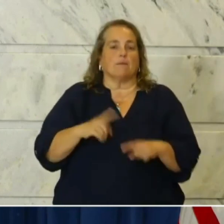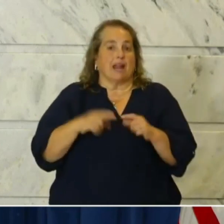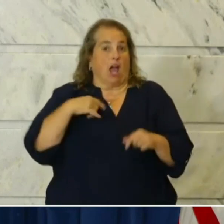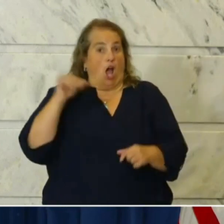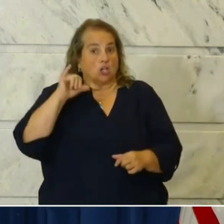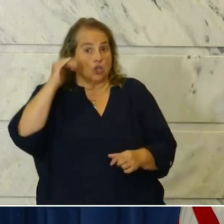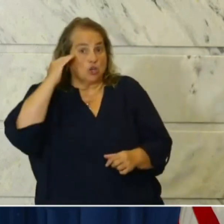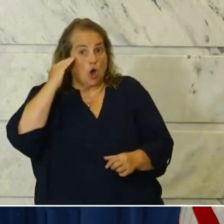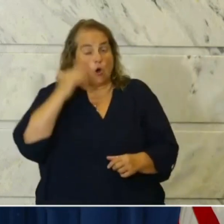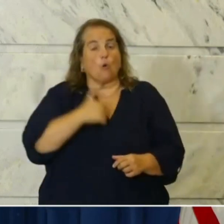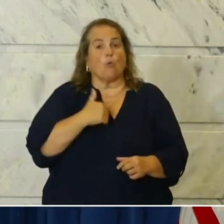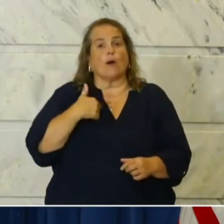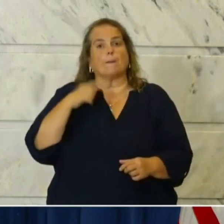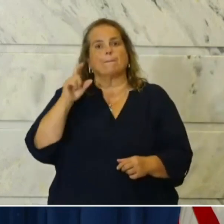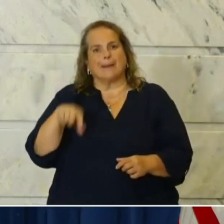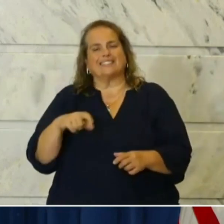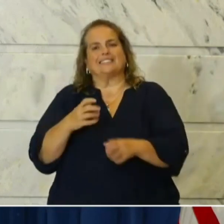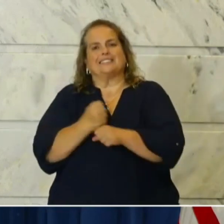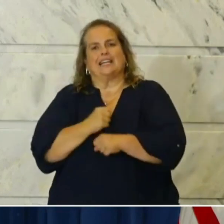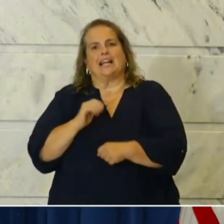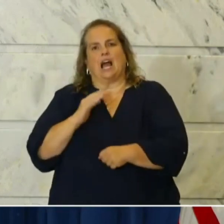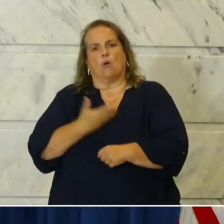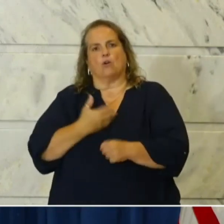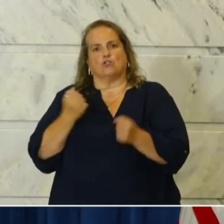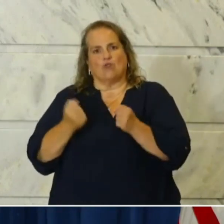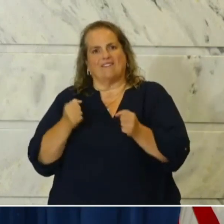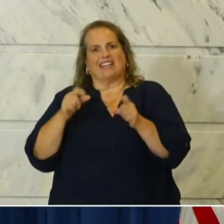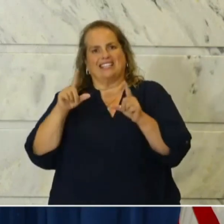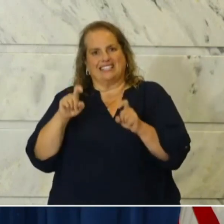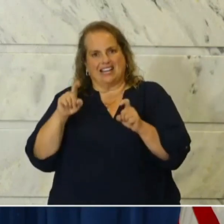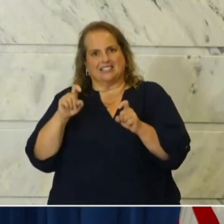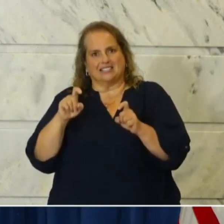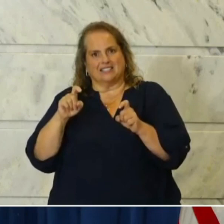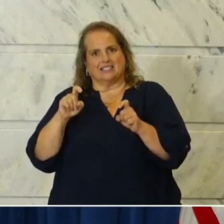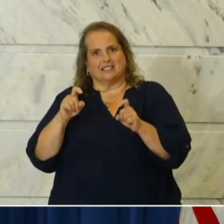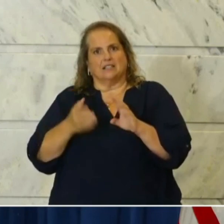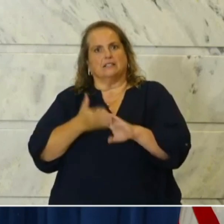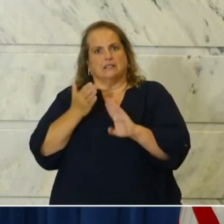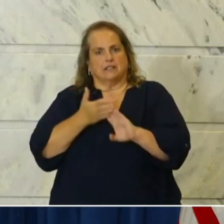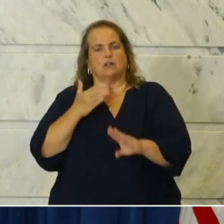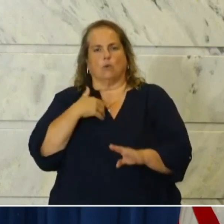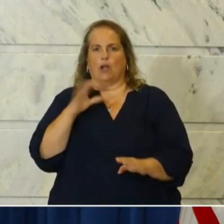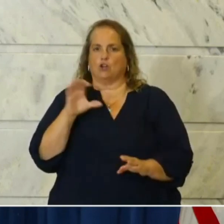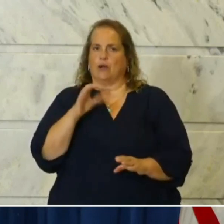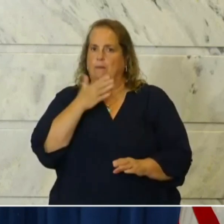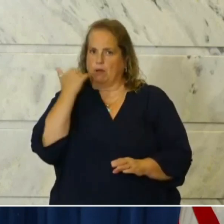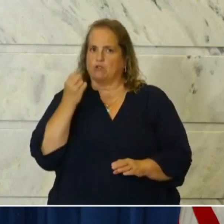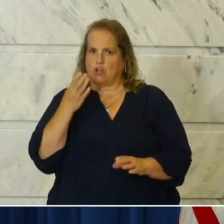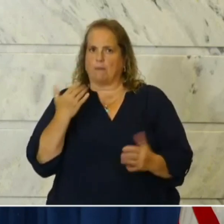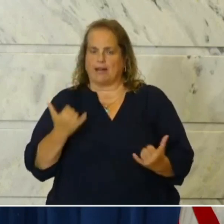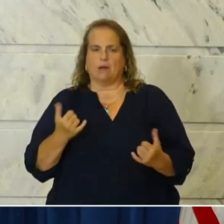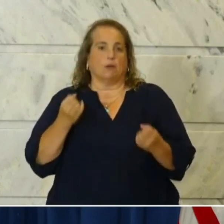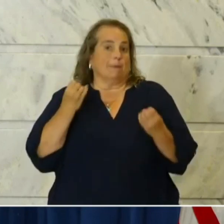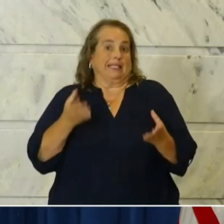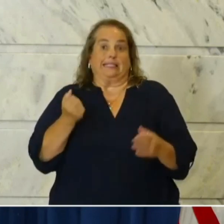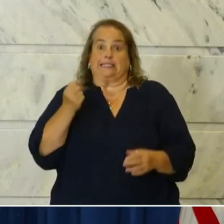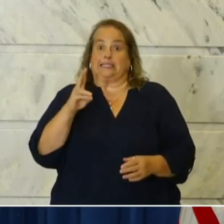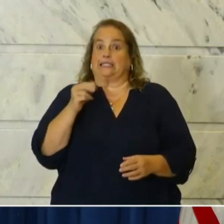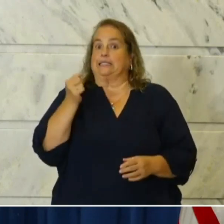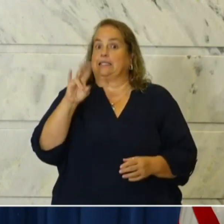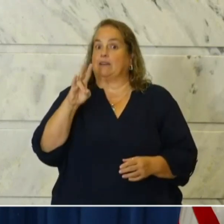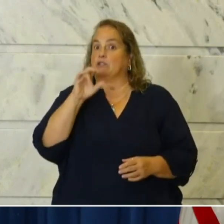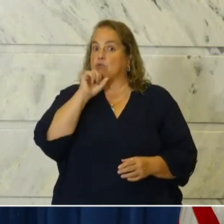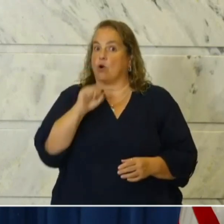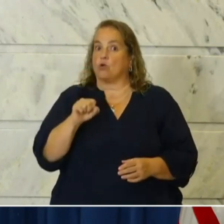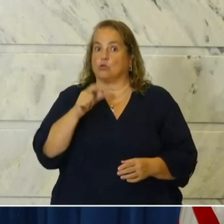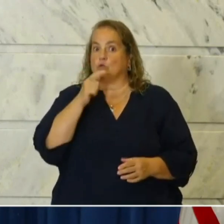we've got to get our driving tests up, which we're doing a better job of, because there's a lot of 16 and 17-year-olds